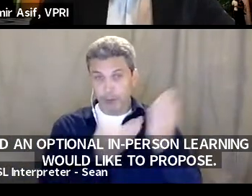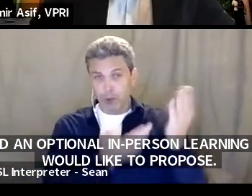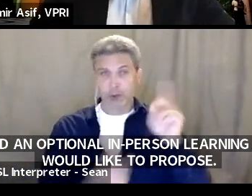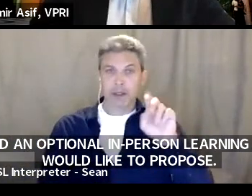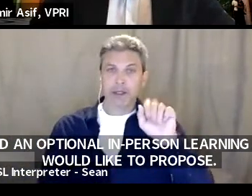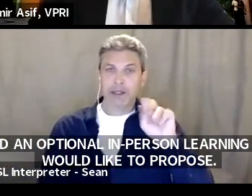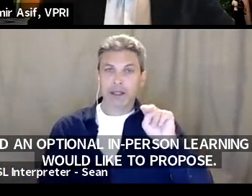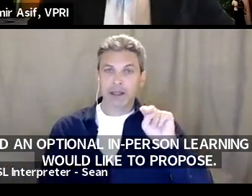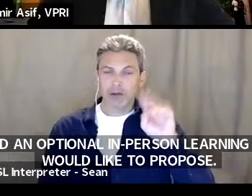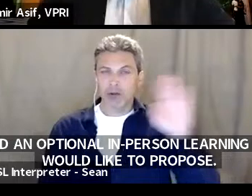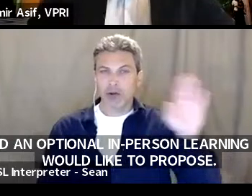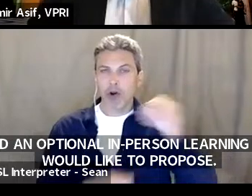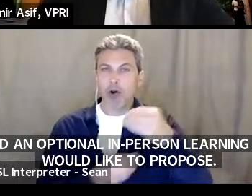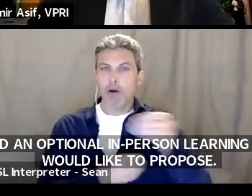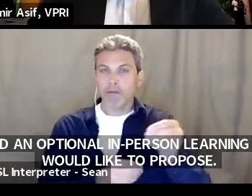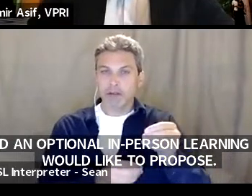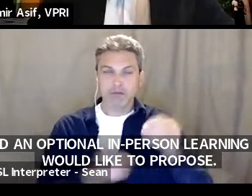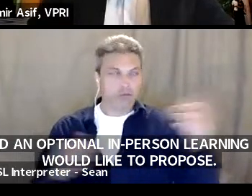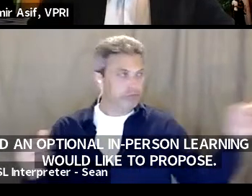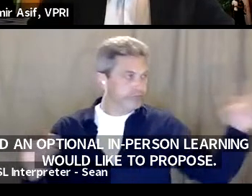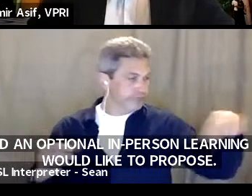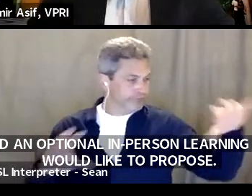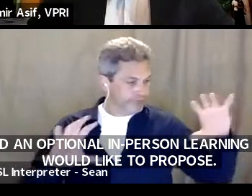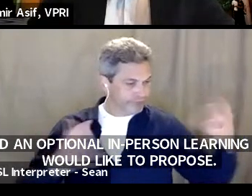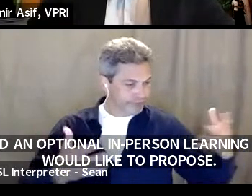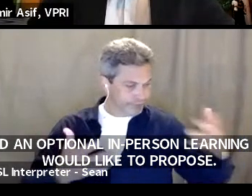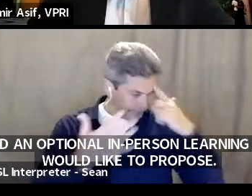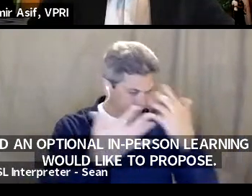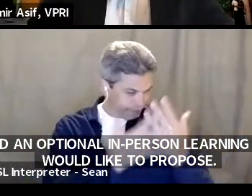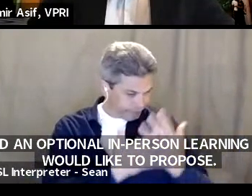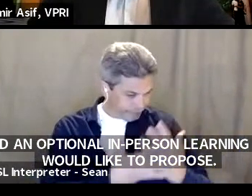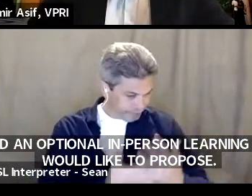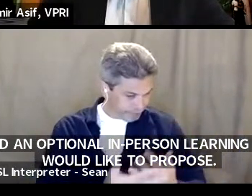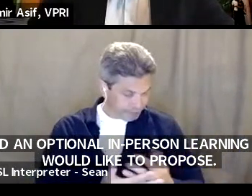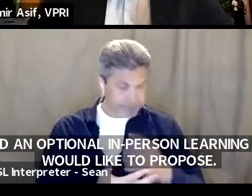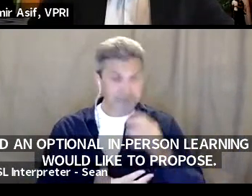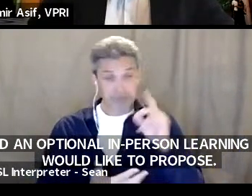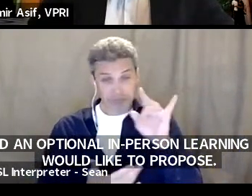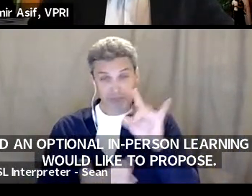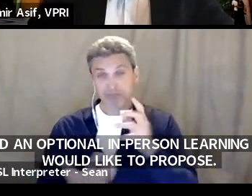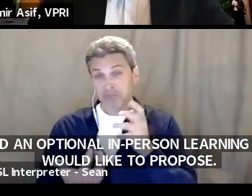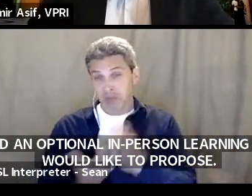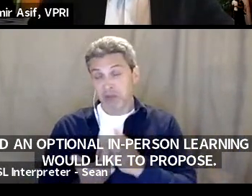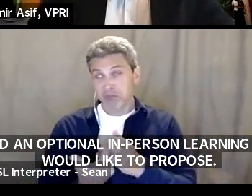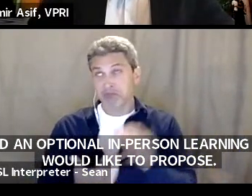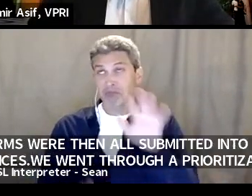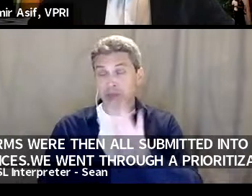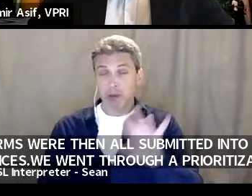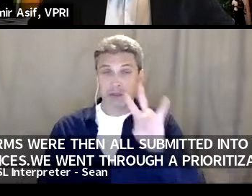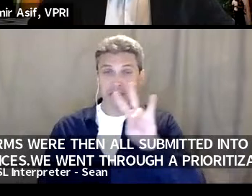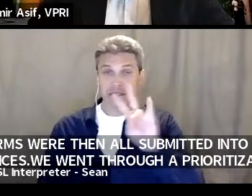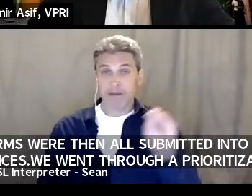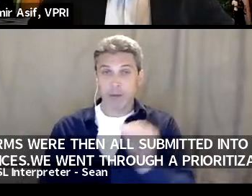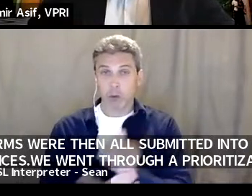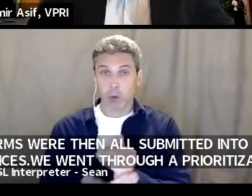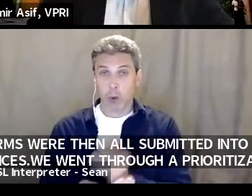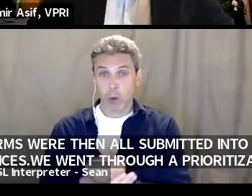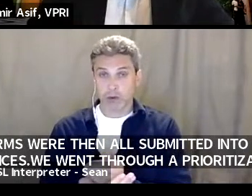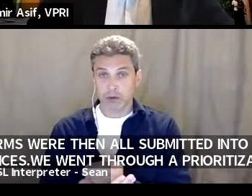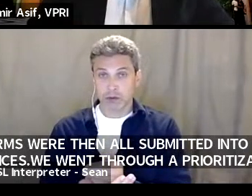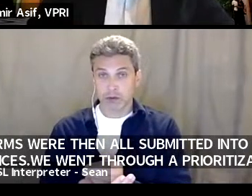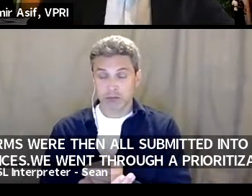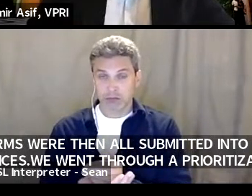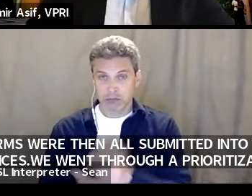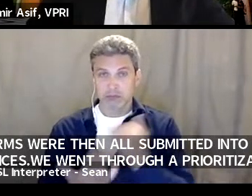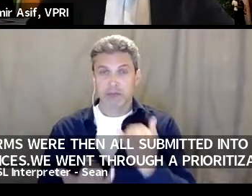through a prioritization exercise, and we were able to accommodate about 70 courses that are being, now the spaces are all being